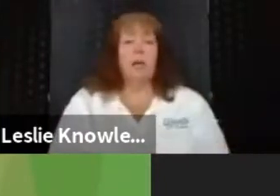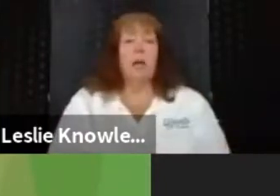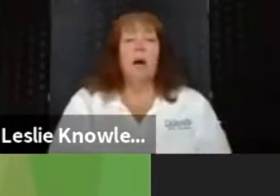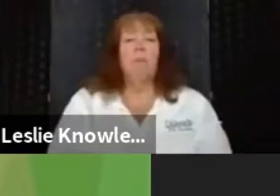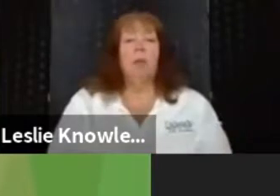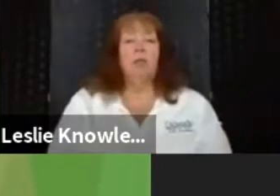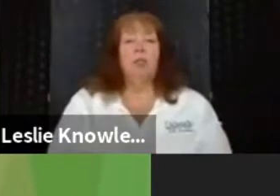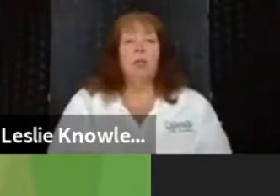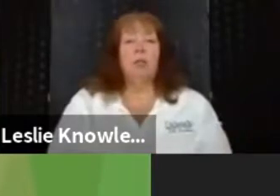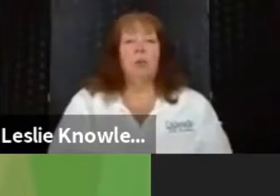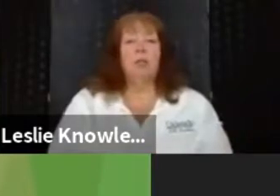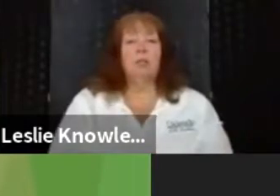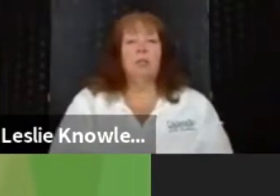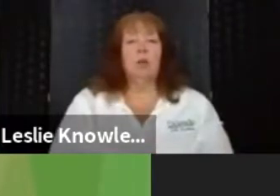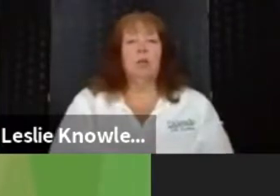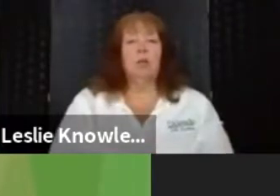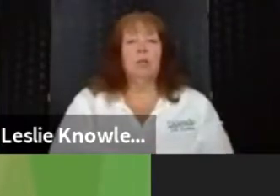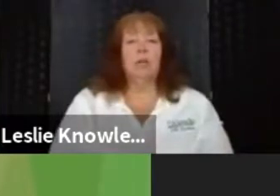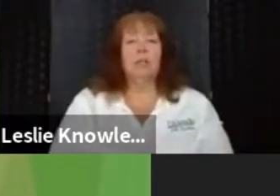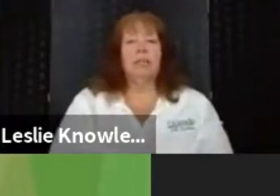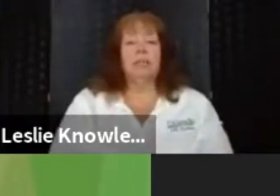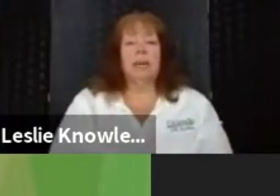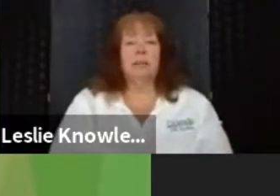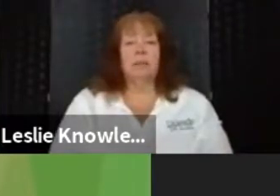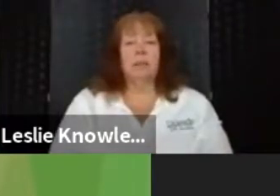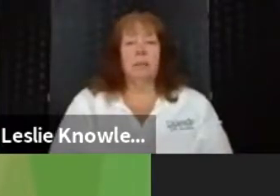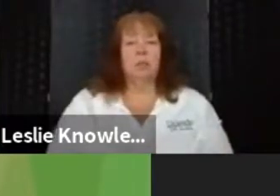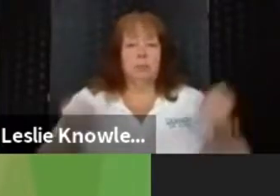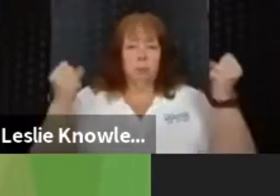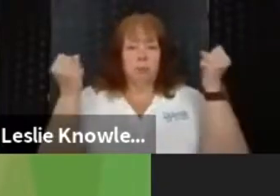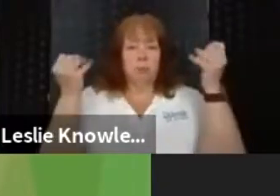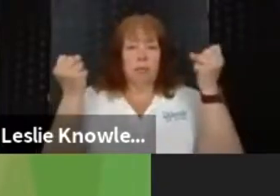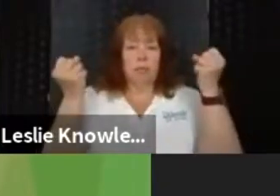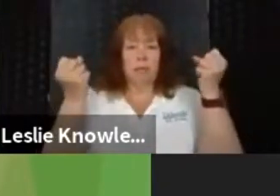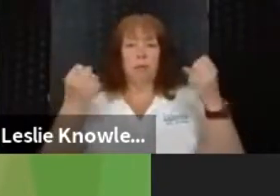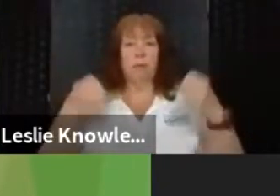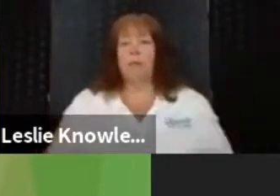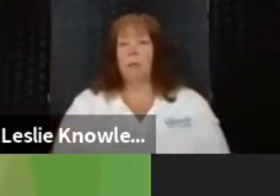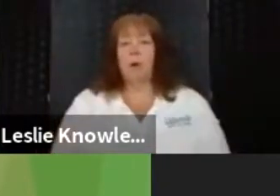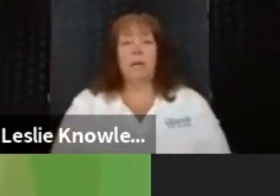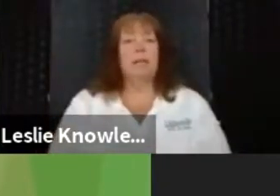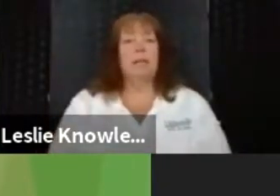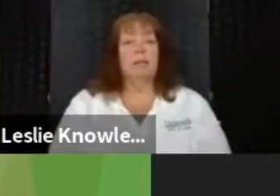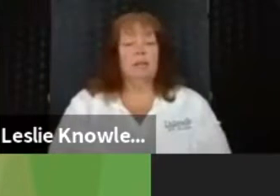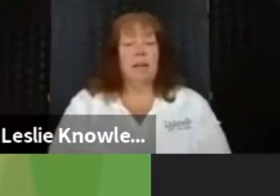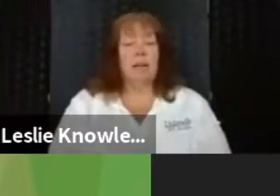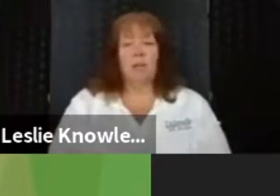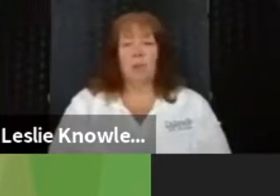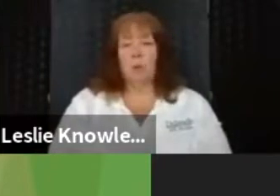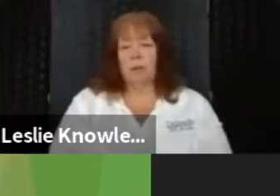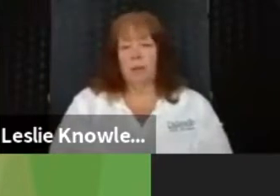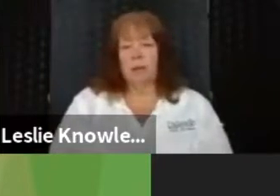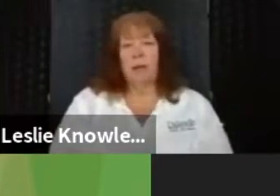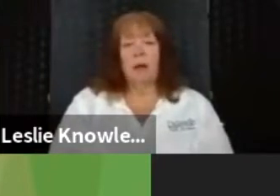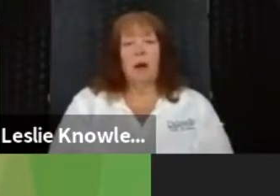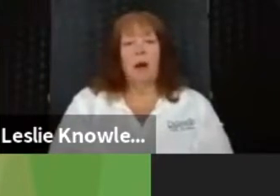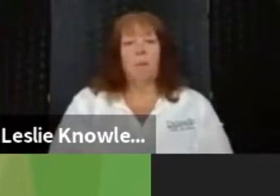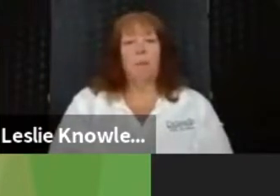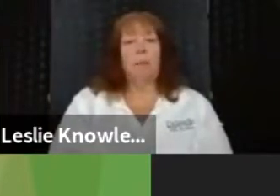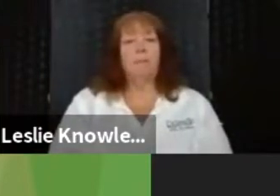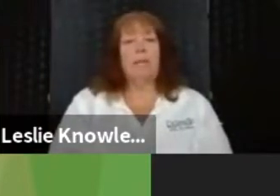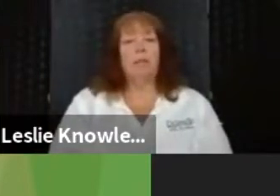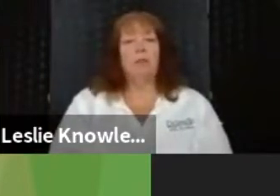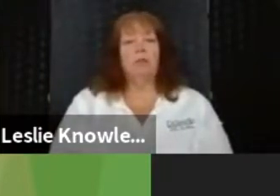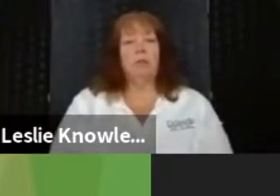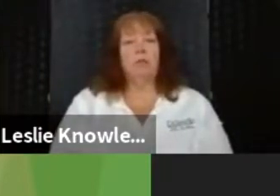Excuse me. Most of our courses are conducted in ASL, which means we're signing from day 1, even in ASL 1.